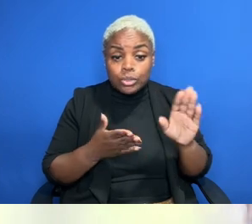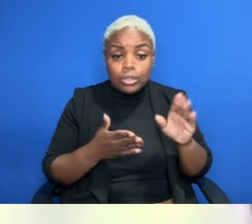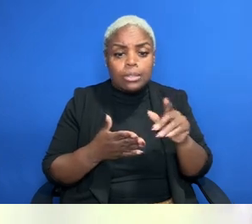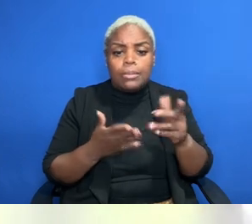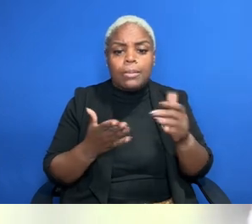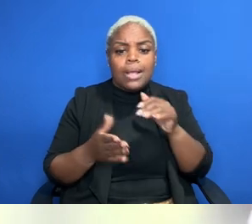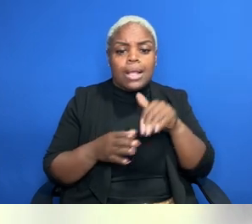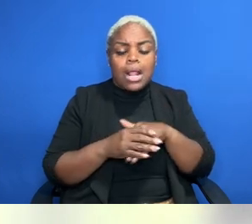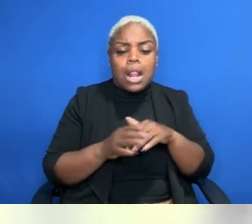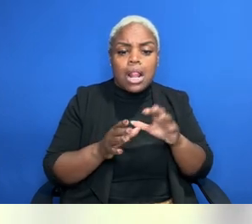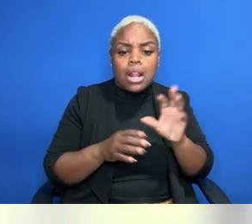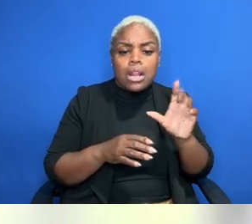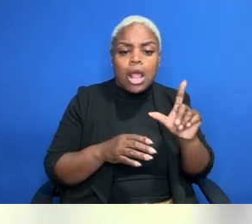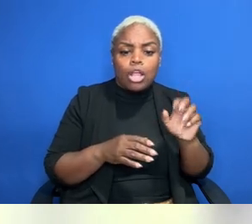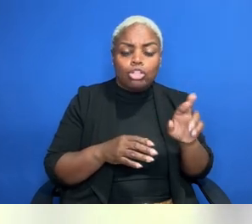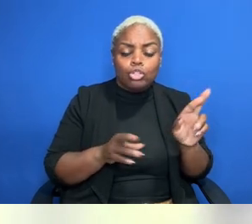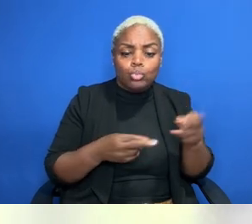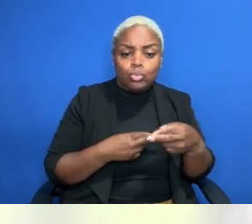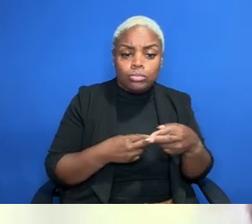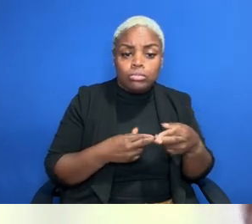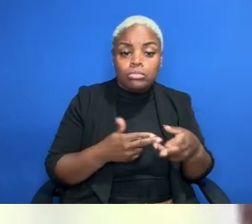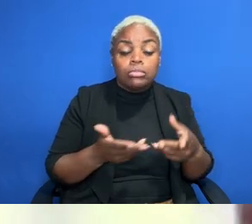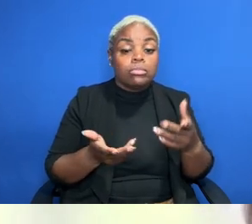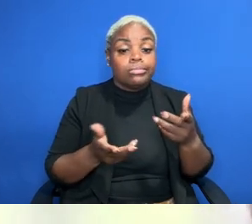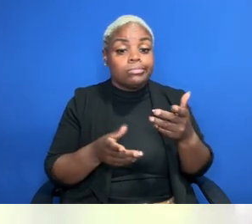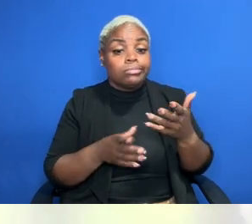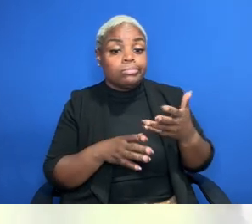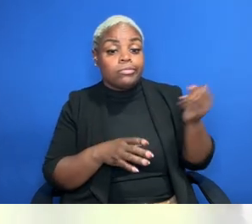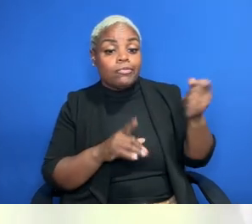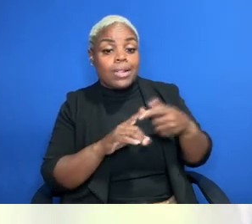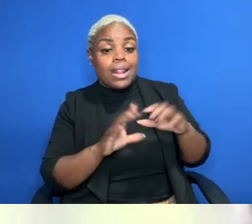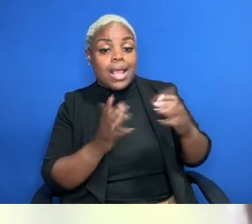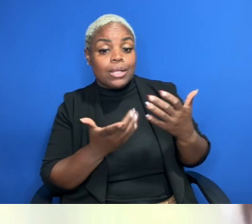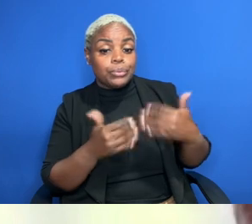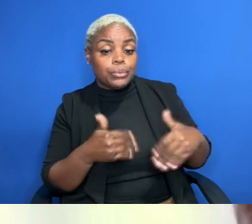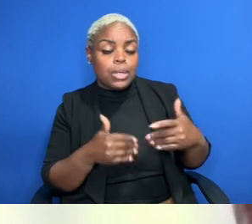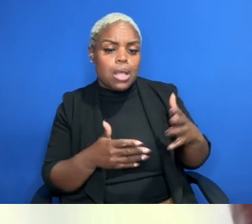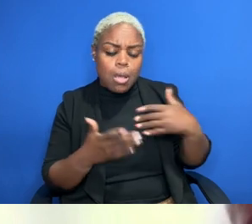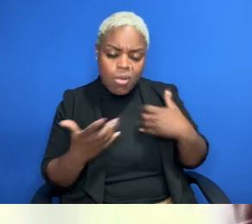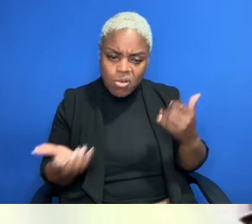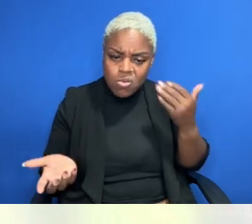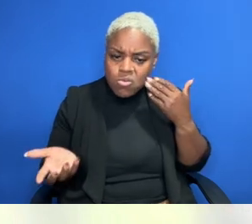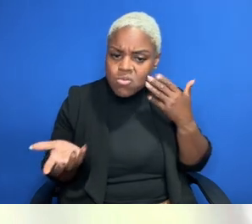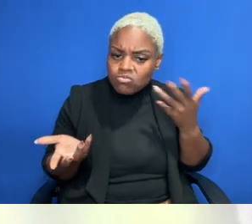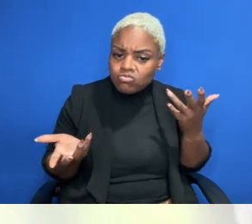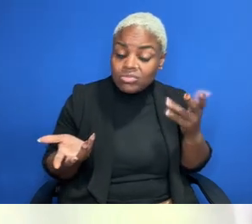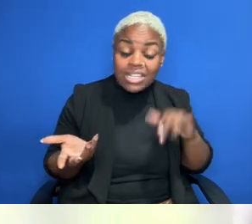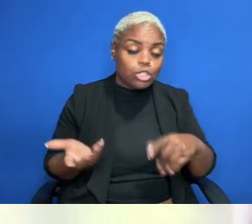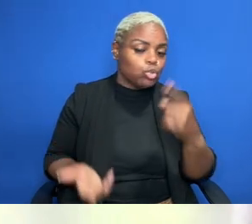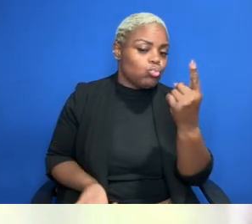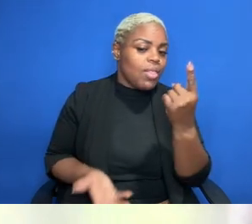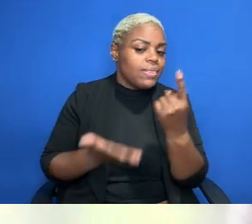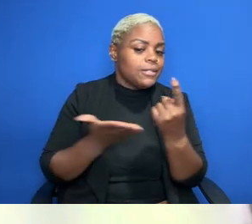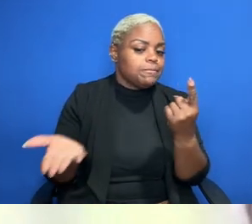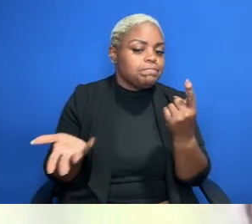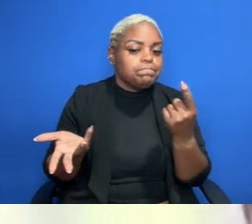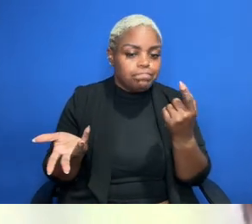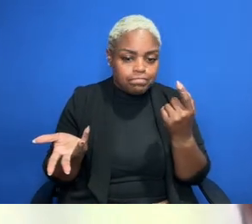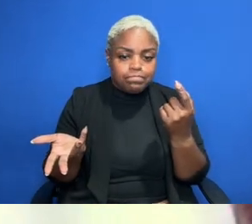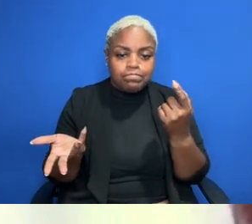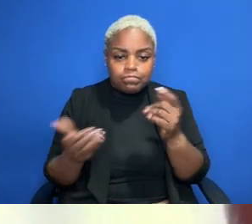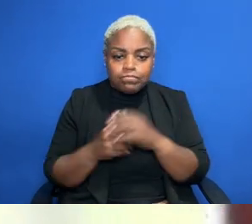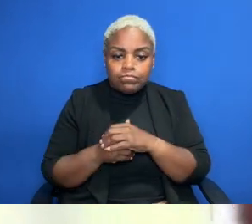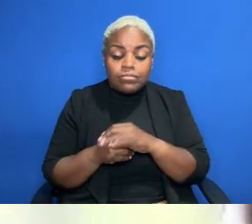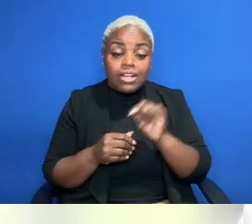being secluded, but being locked in a room, being taken out of the classroom excessively. We want to know.